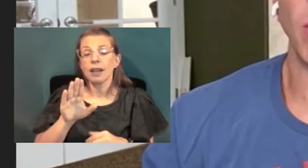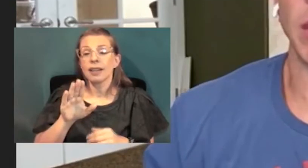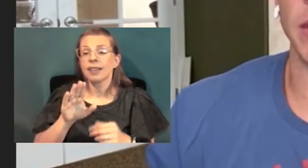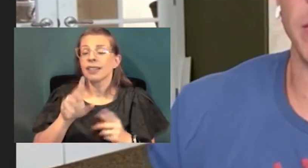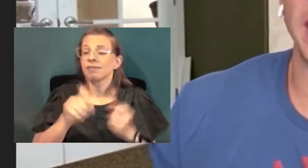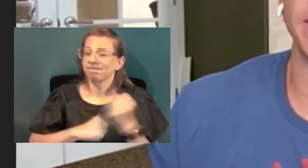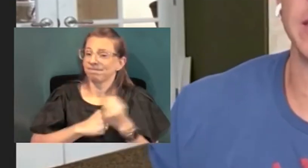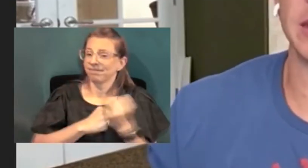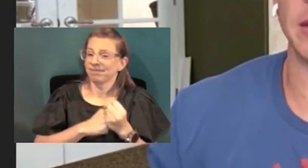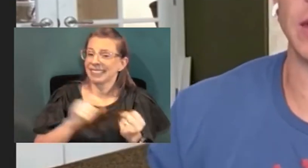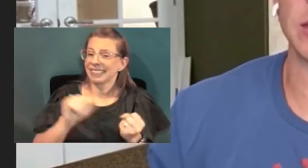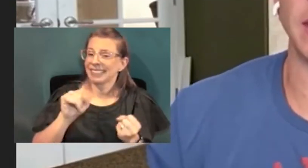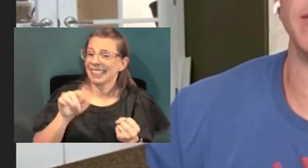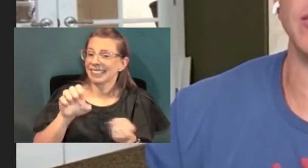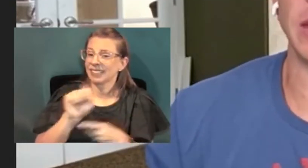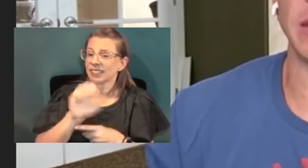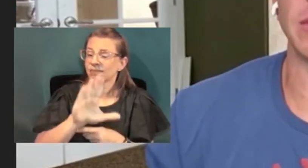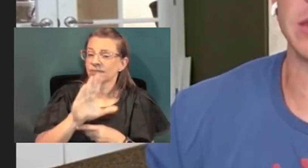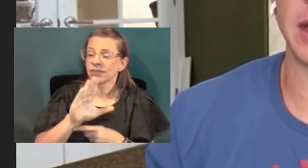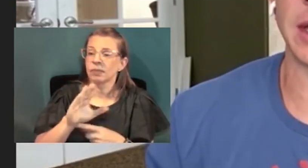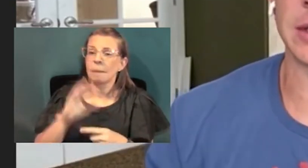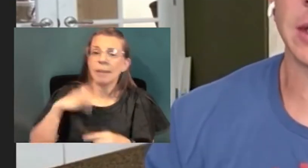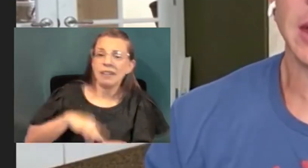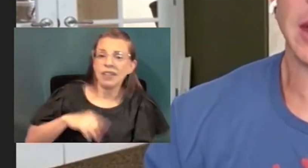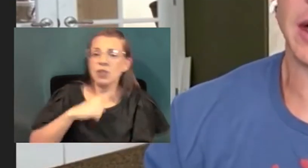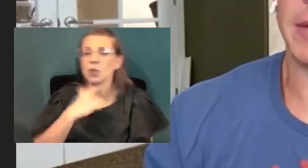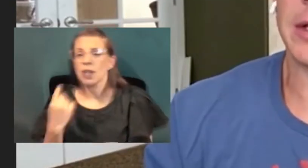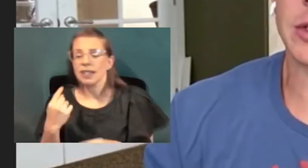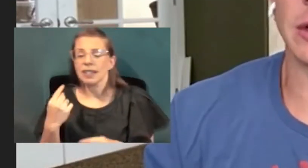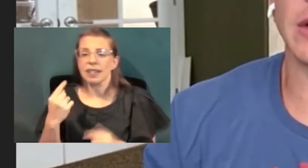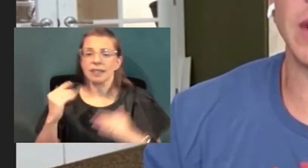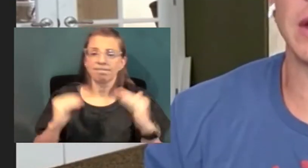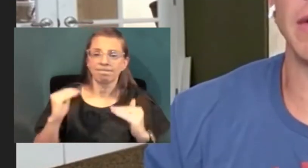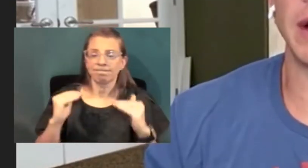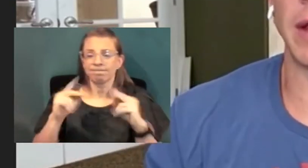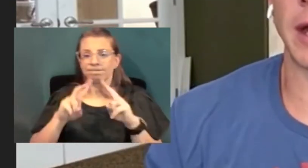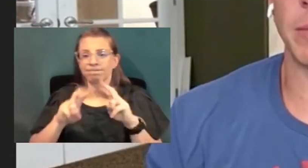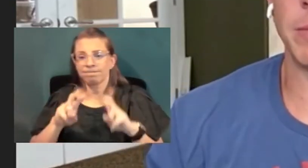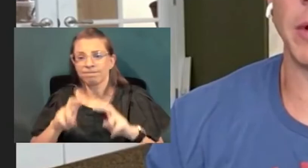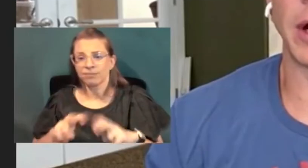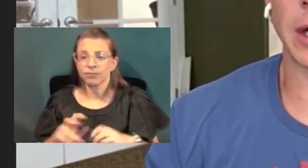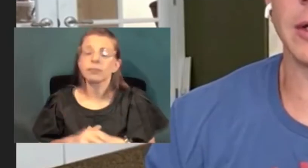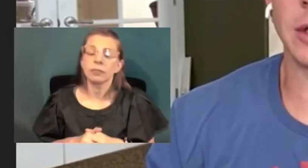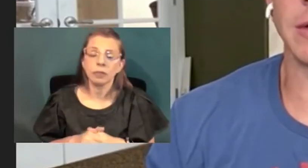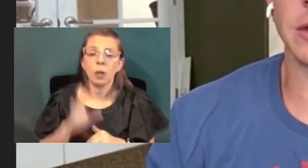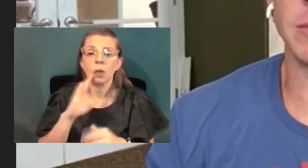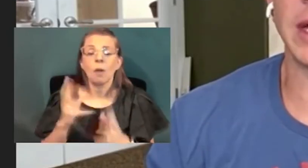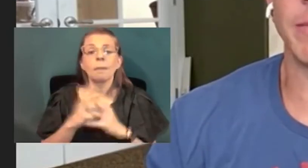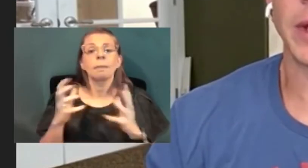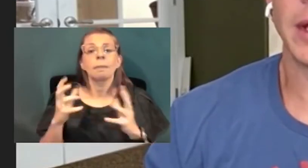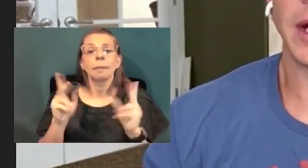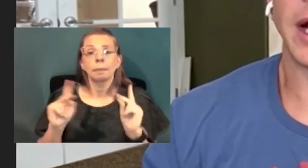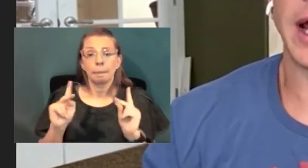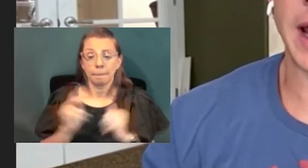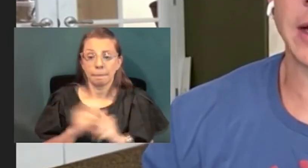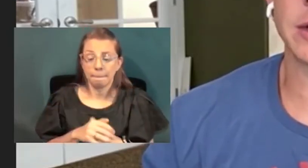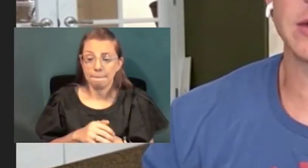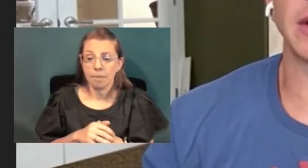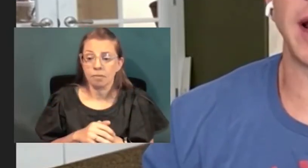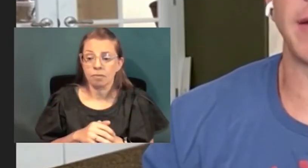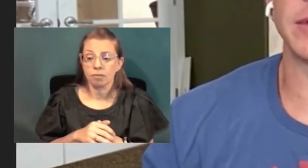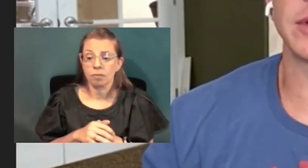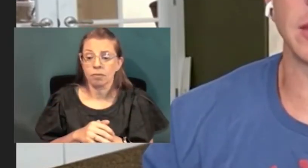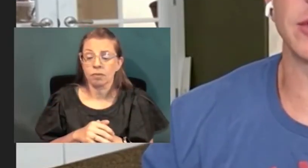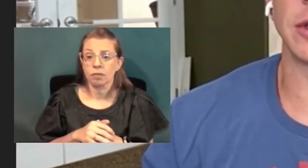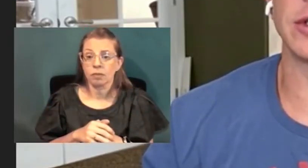risk? What are the benefits and the risks of doing those things? And certainly we know that a lot of people are continuing to be anxious